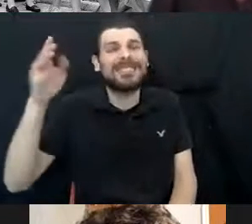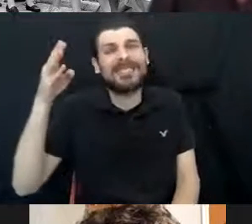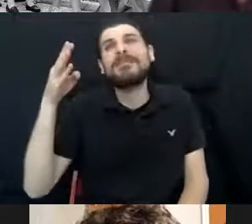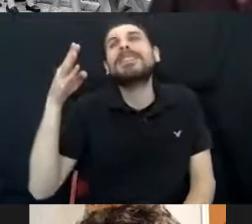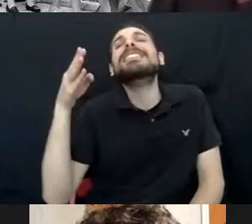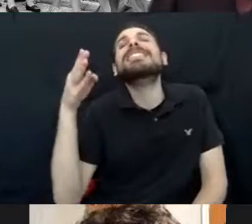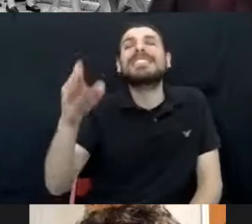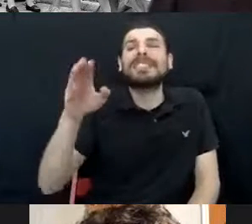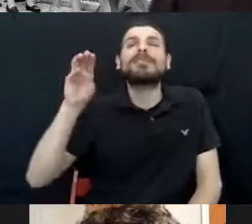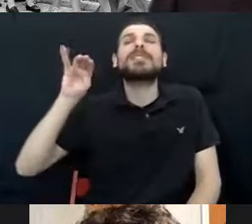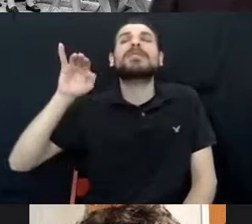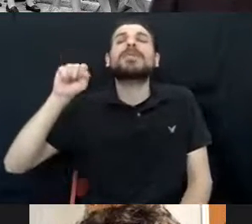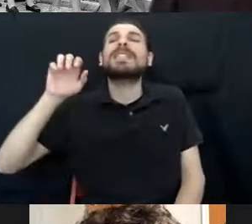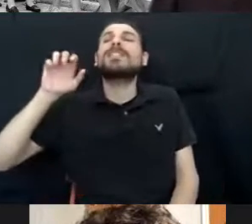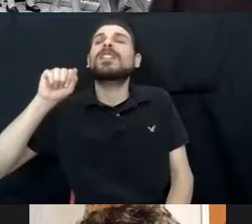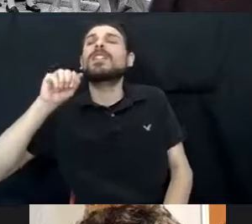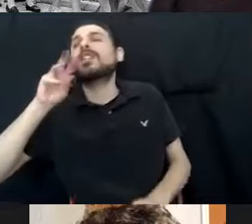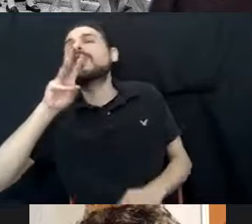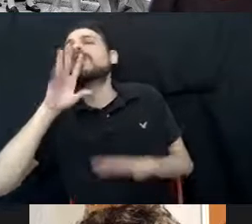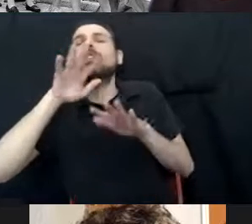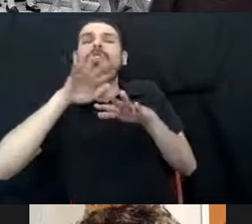and the Mississippi River,